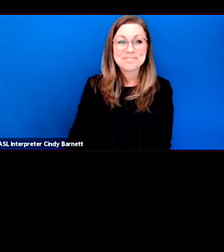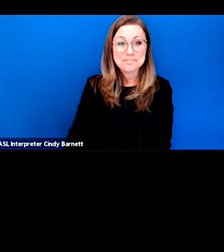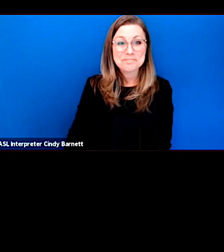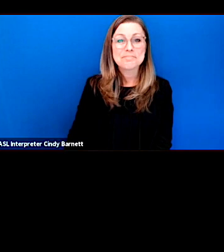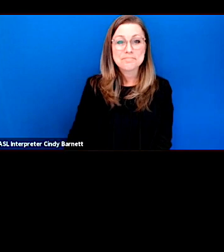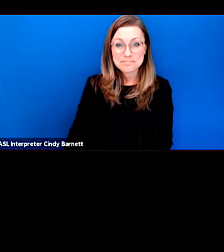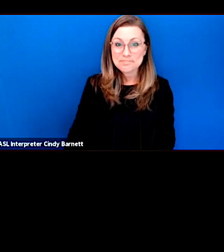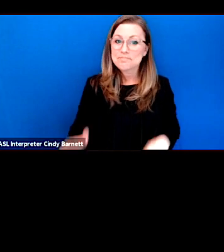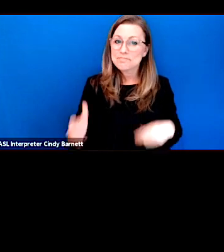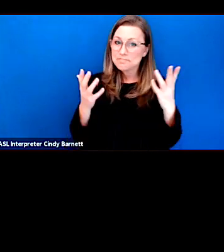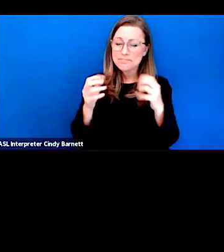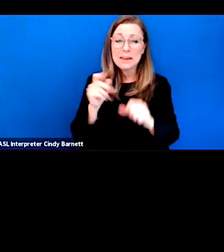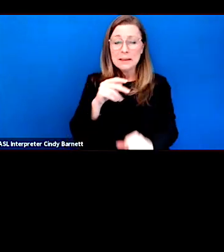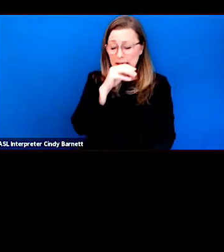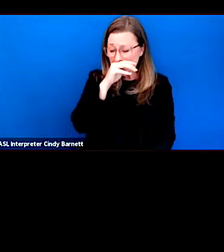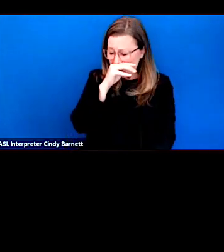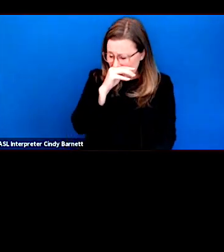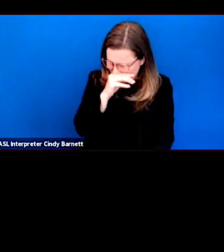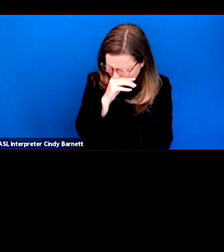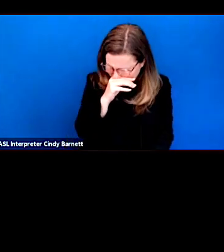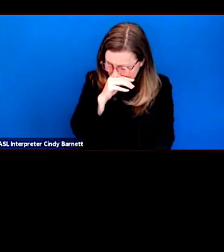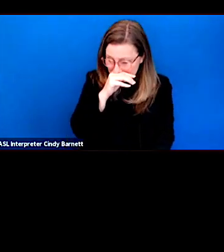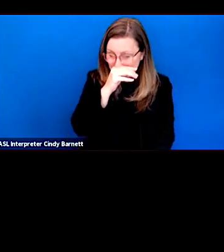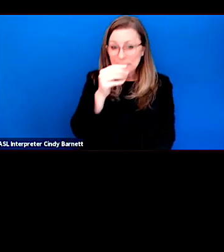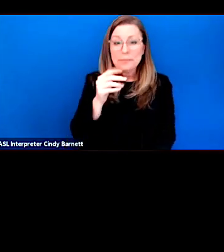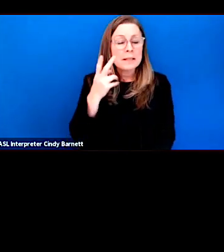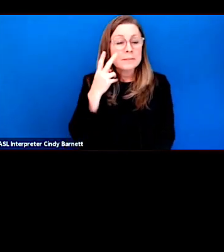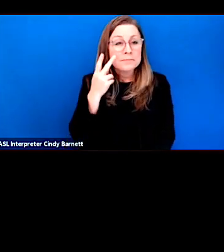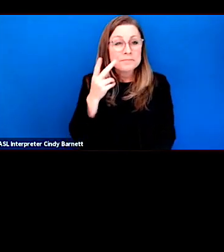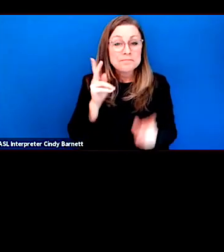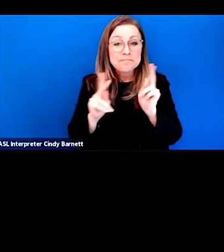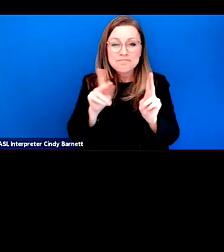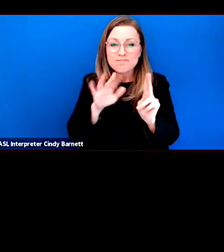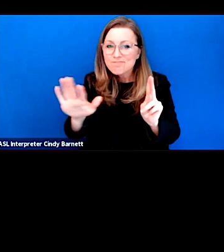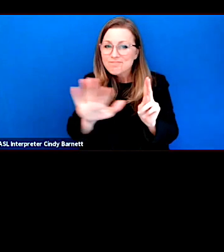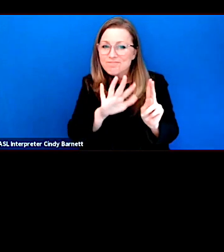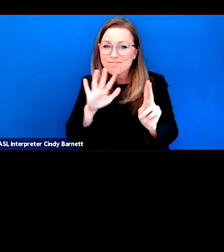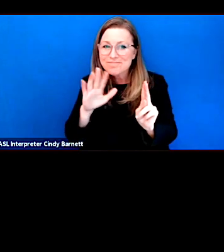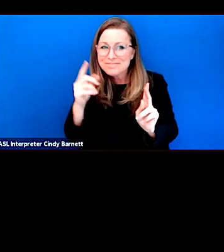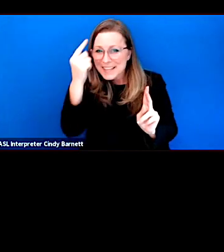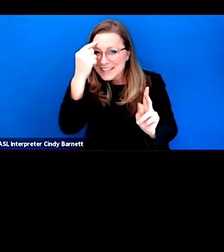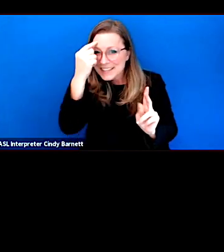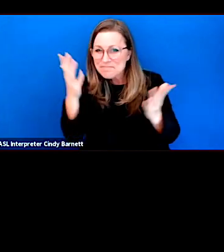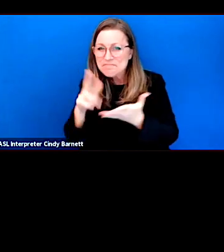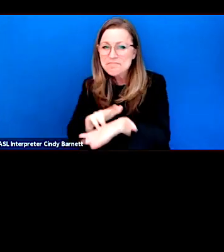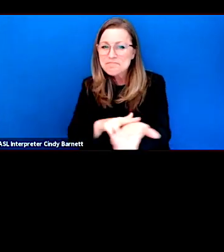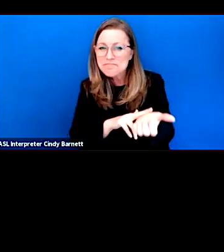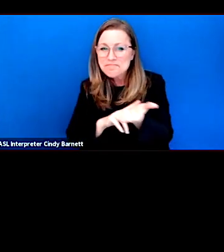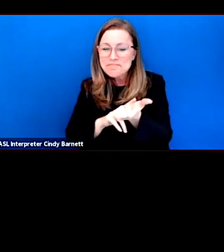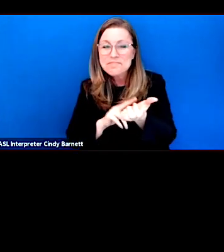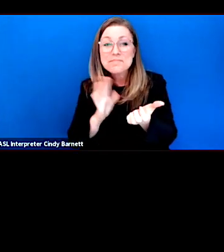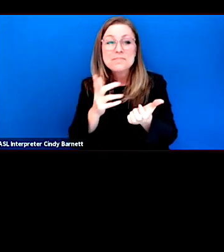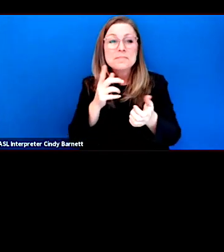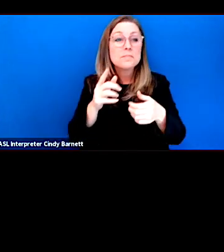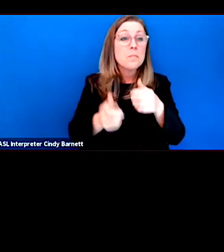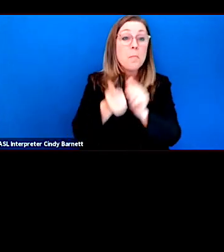Okay, let's see what everybody thinks. So most people think that research question is one that needs to be